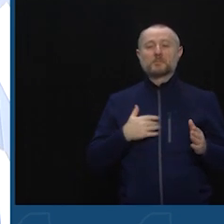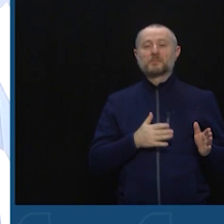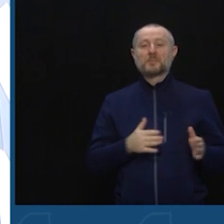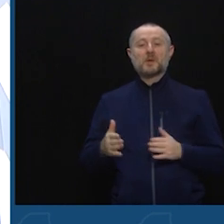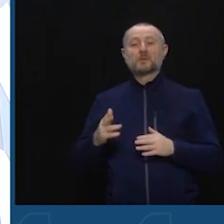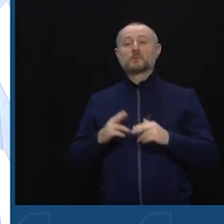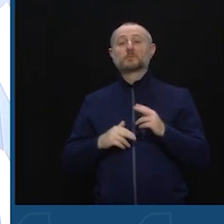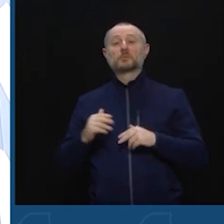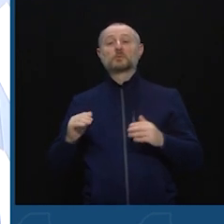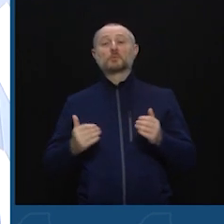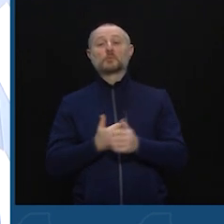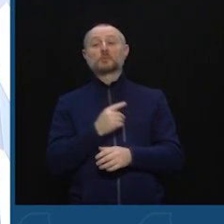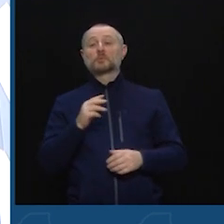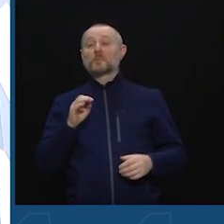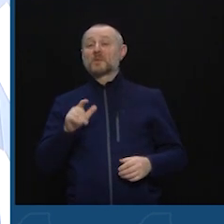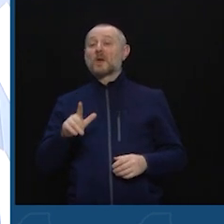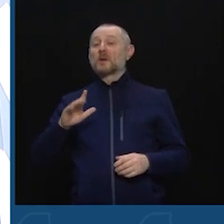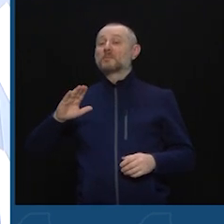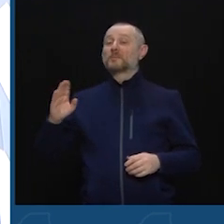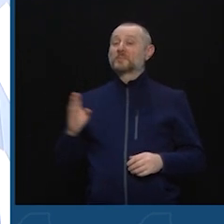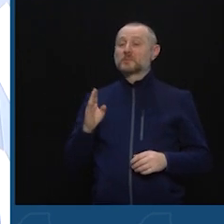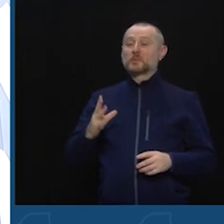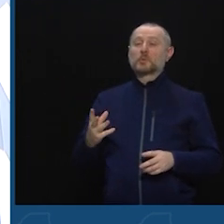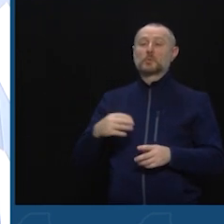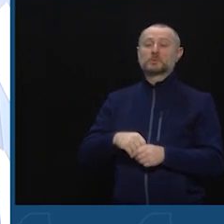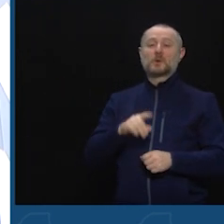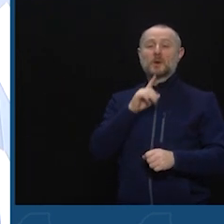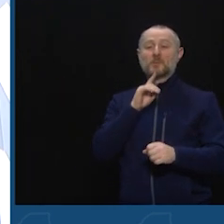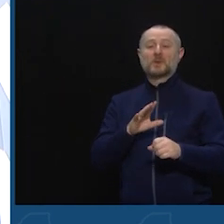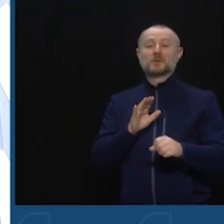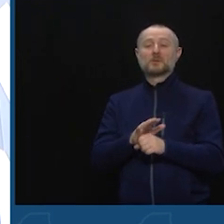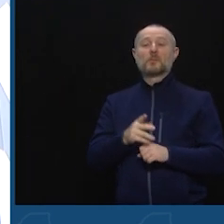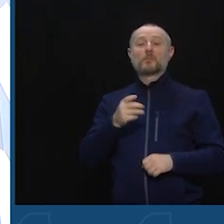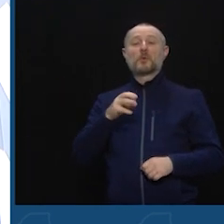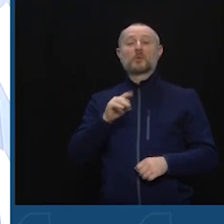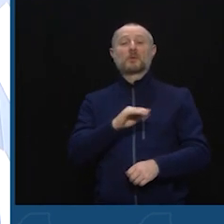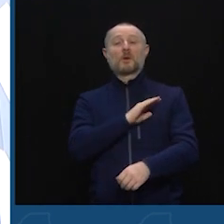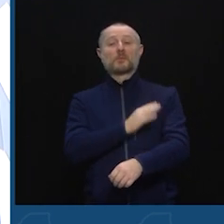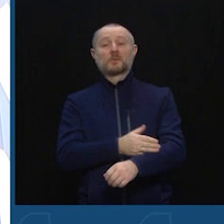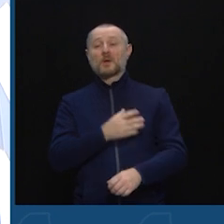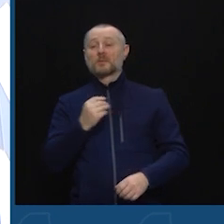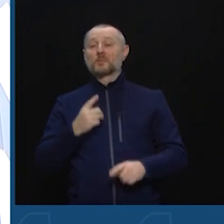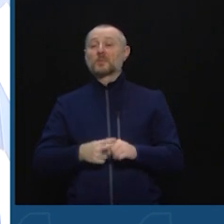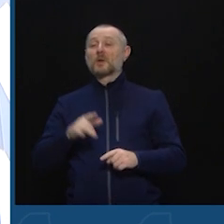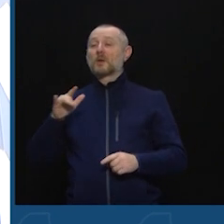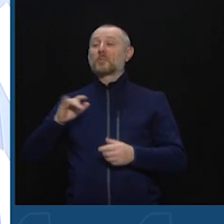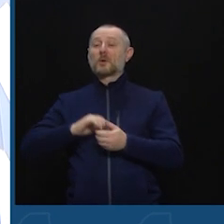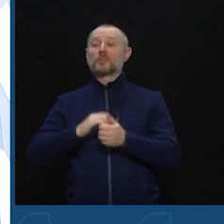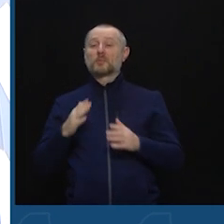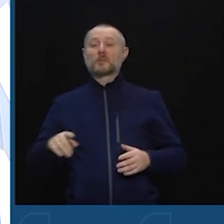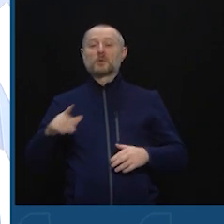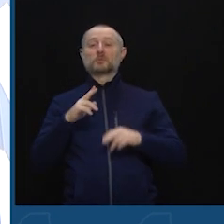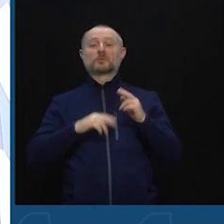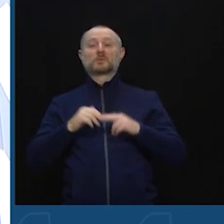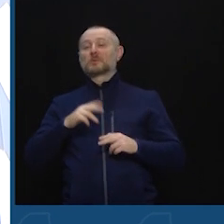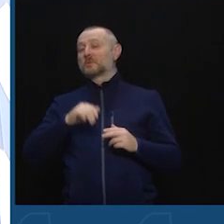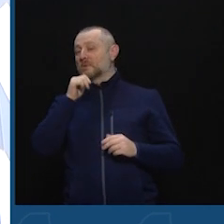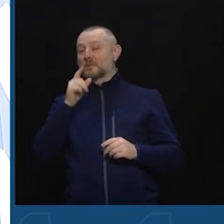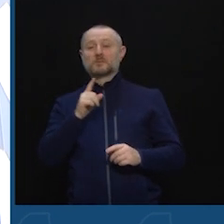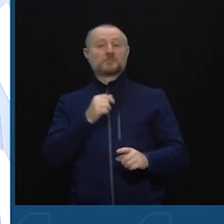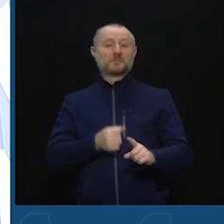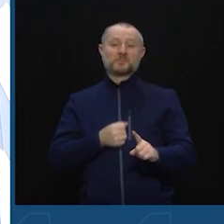B included a commitment to the Port Authority and to our airline partners that construction would not impact